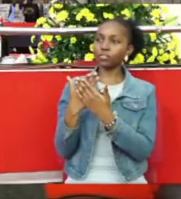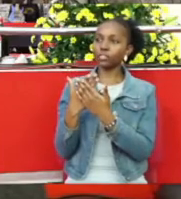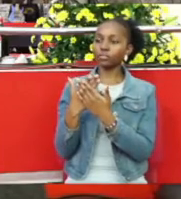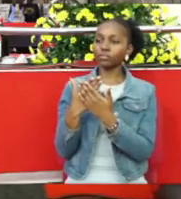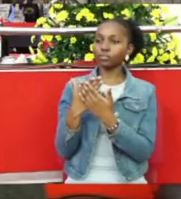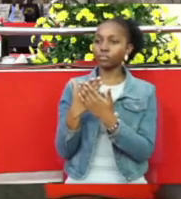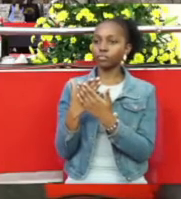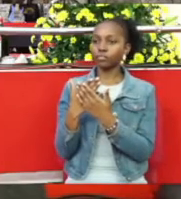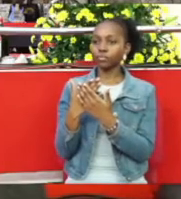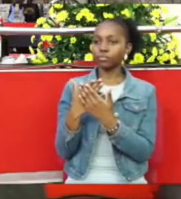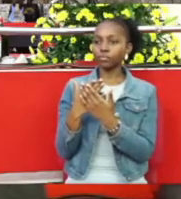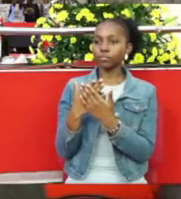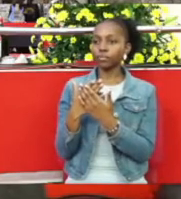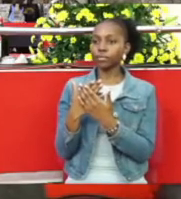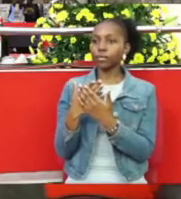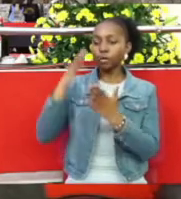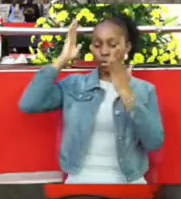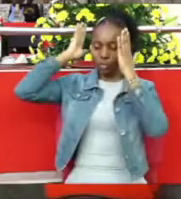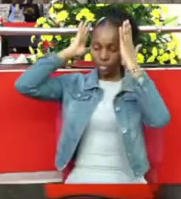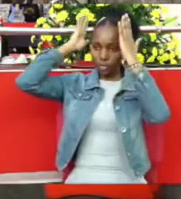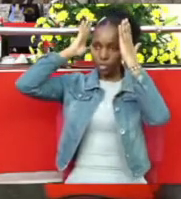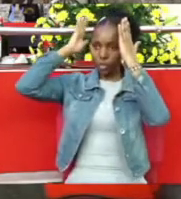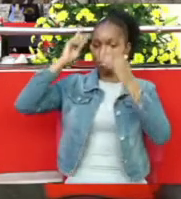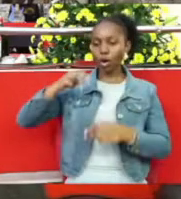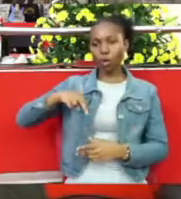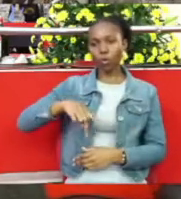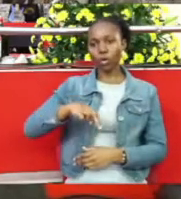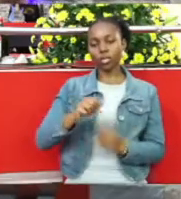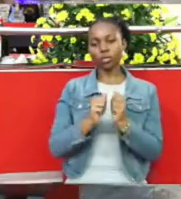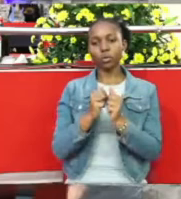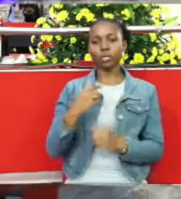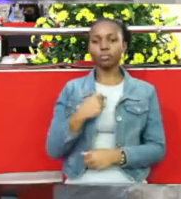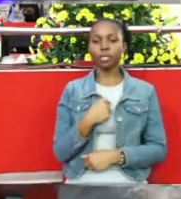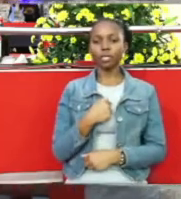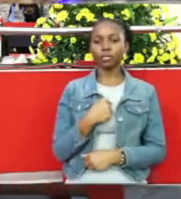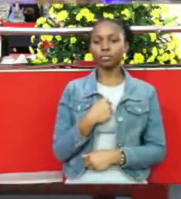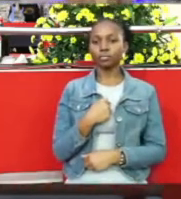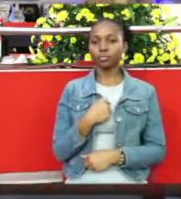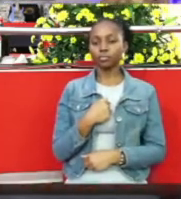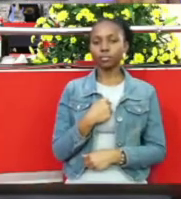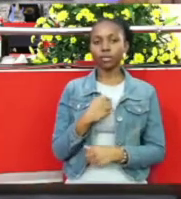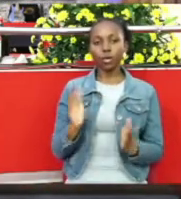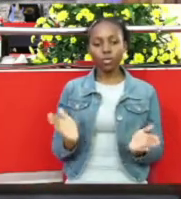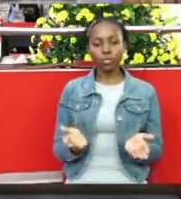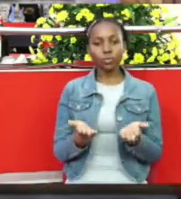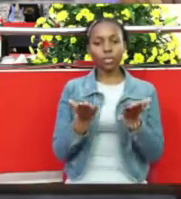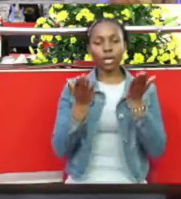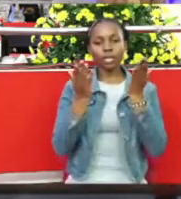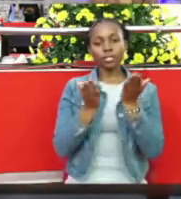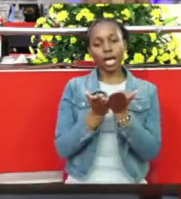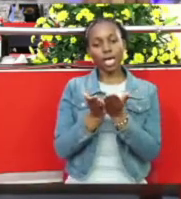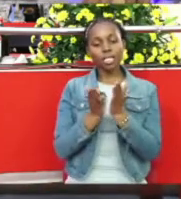because he has worked with me to raise up a servant within